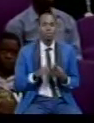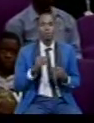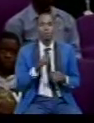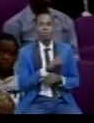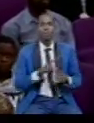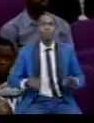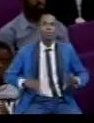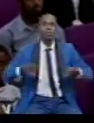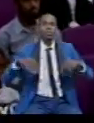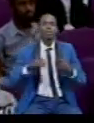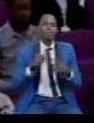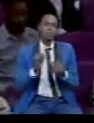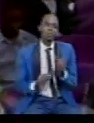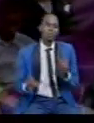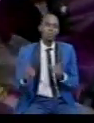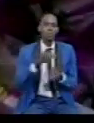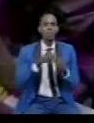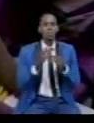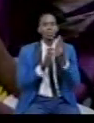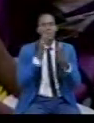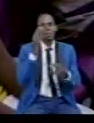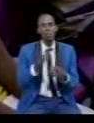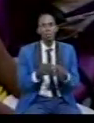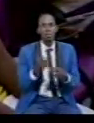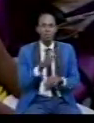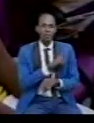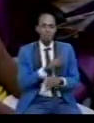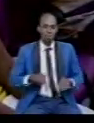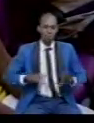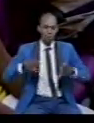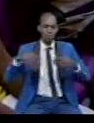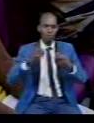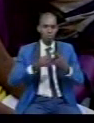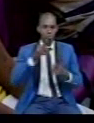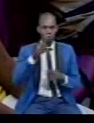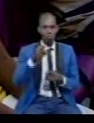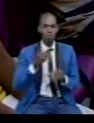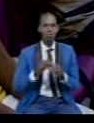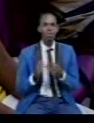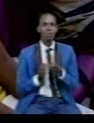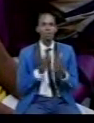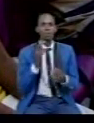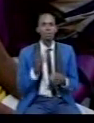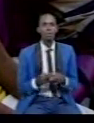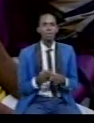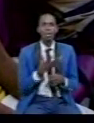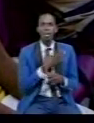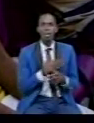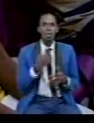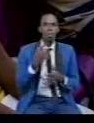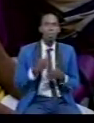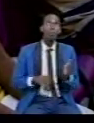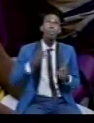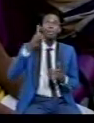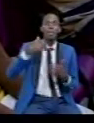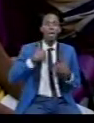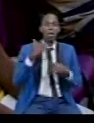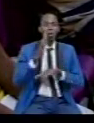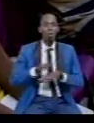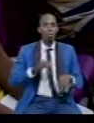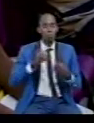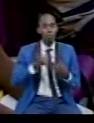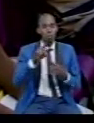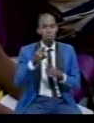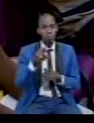grant unto everyone. The Lord grant unto you that what he has called you to do, you will